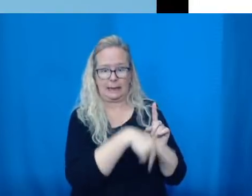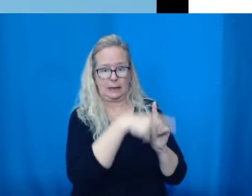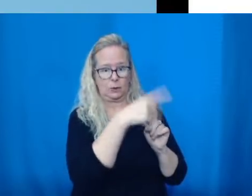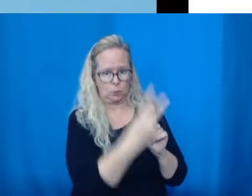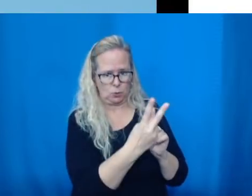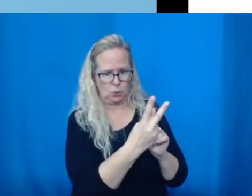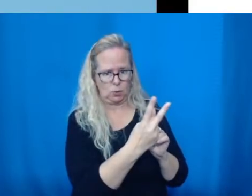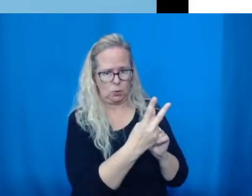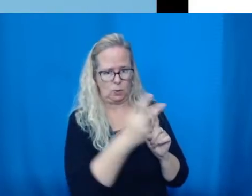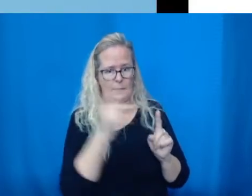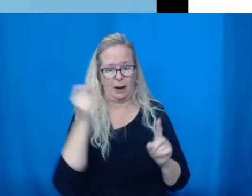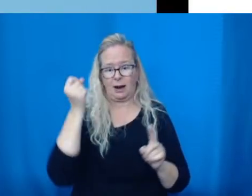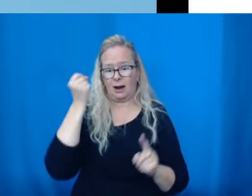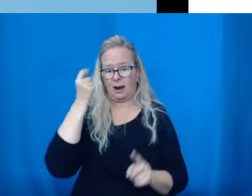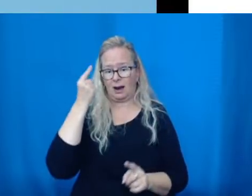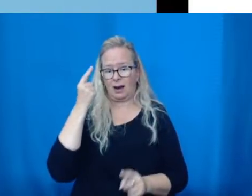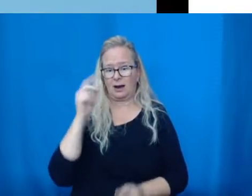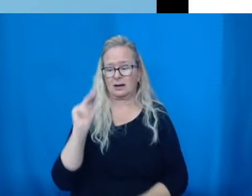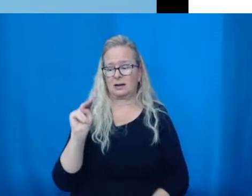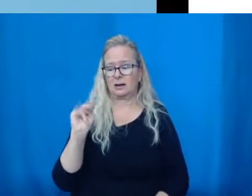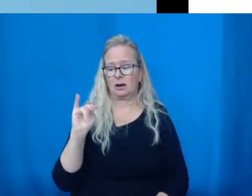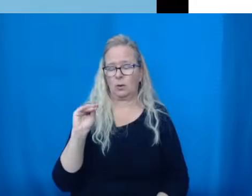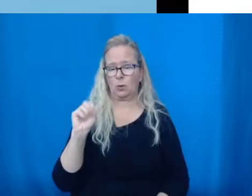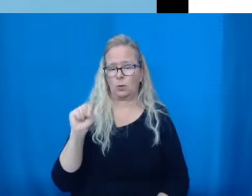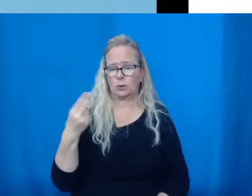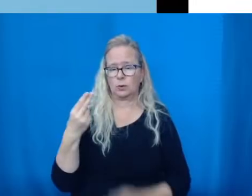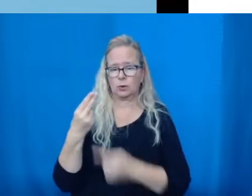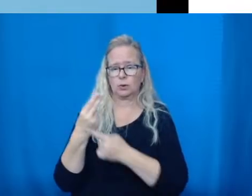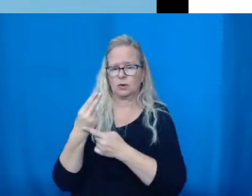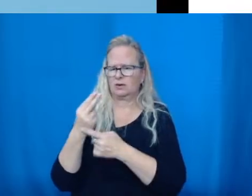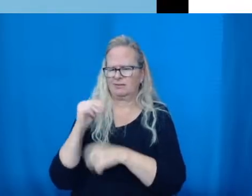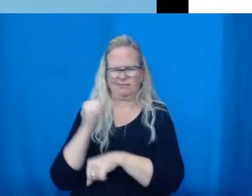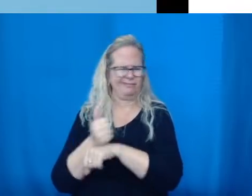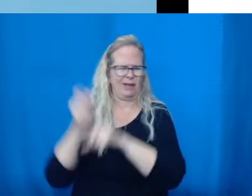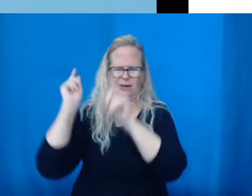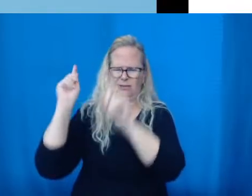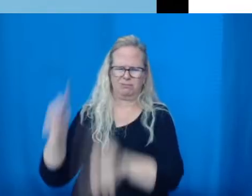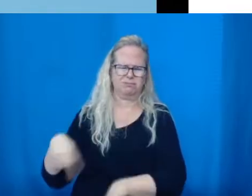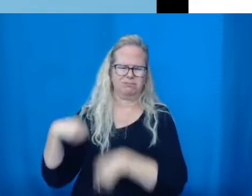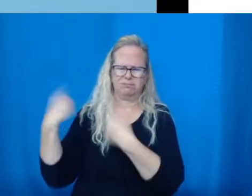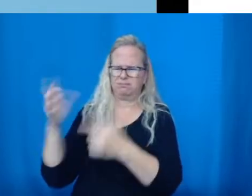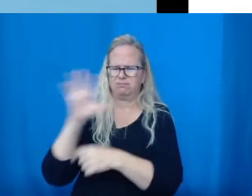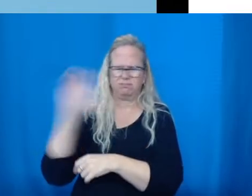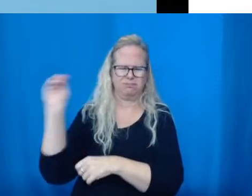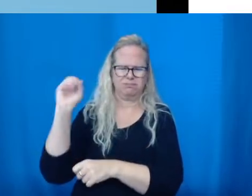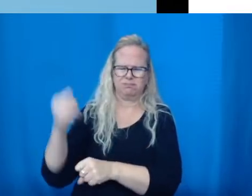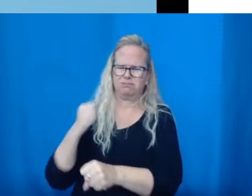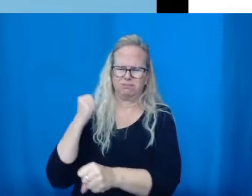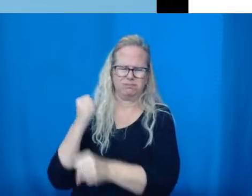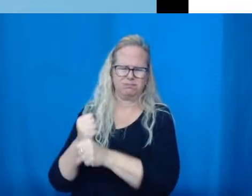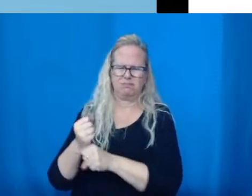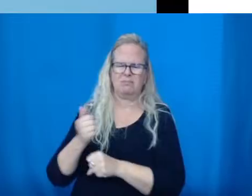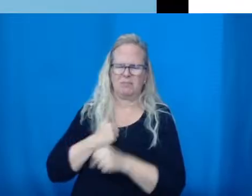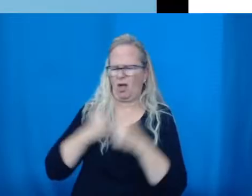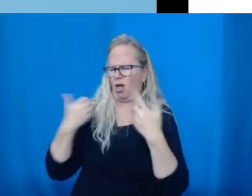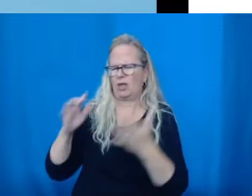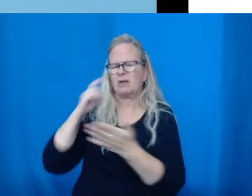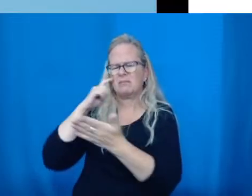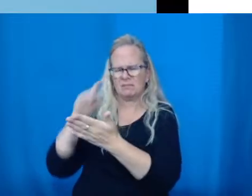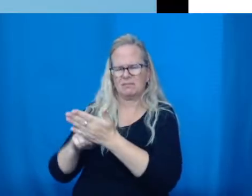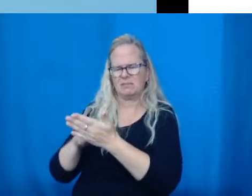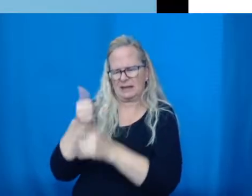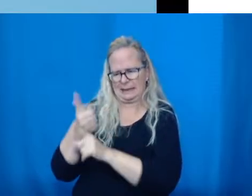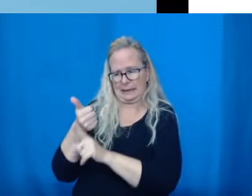Canada. And just to mention, it is part of the CDC. It's a US body. It sets performance standards. It